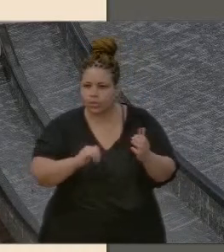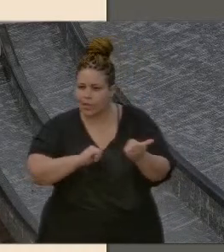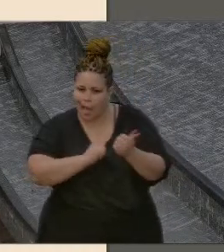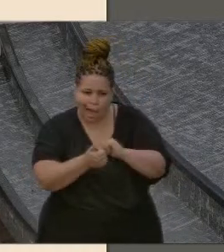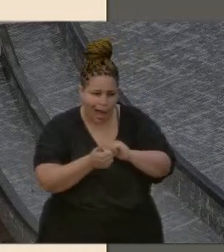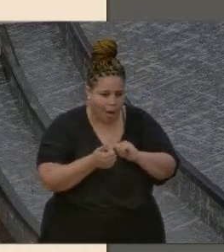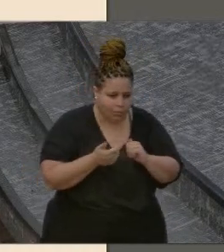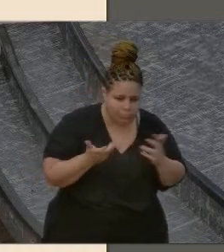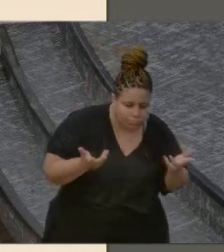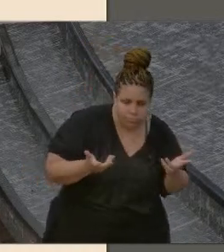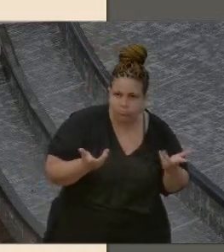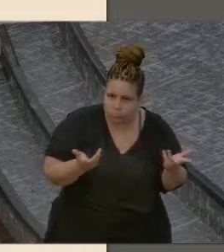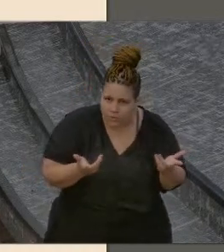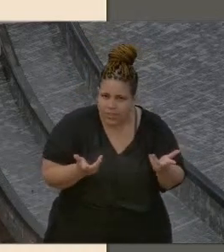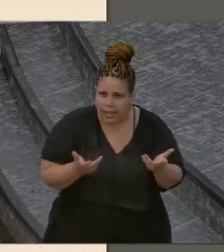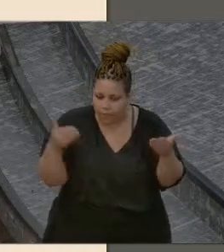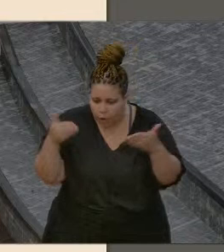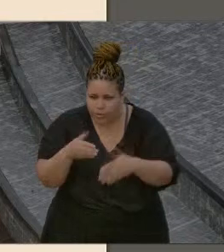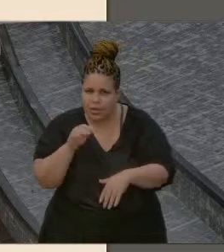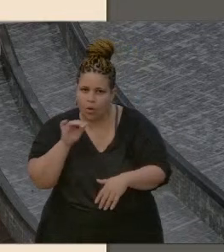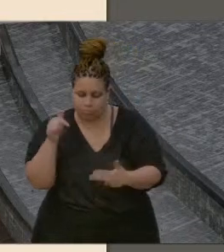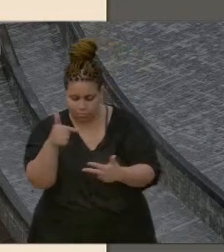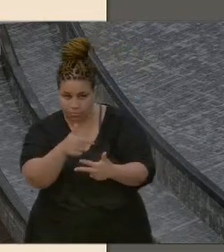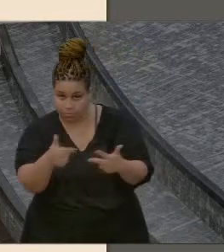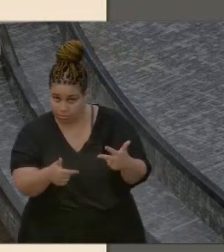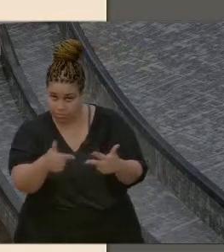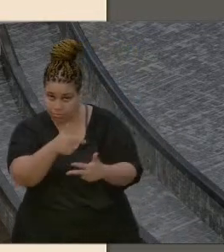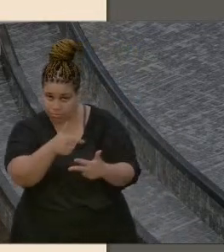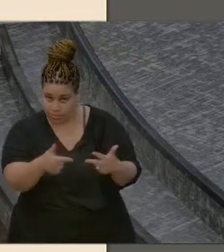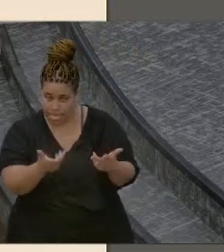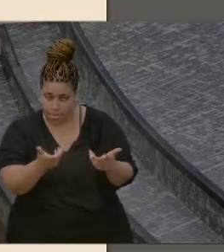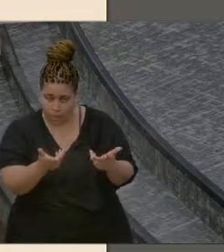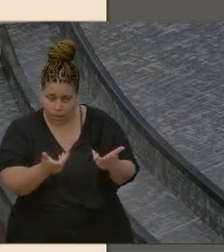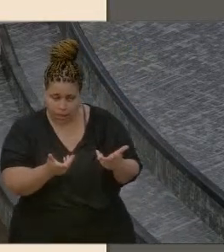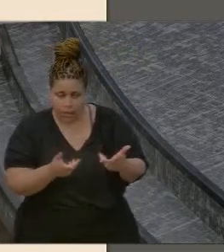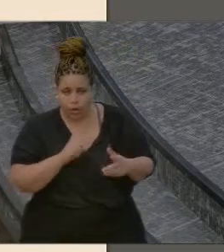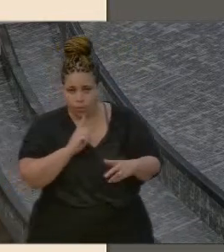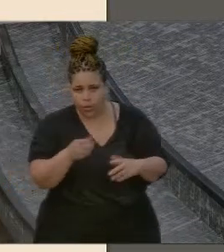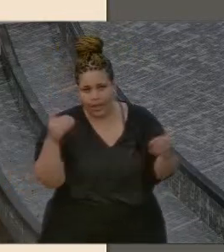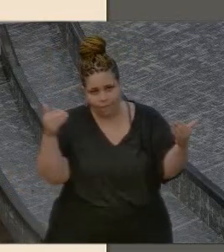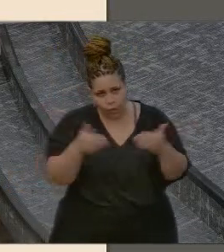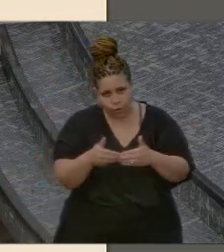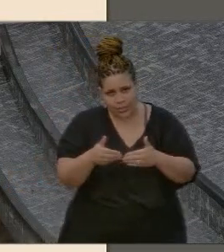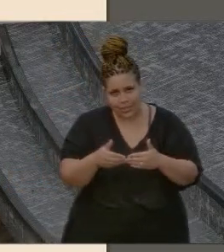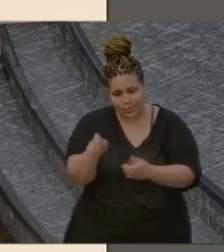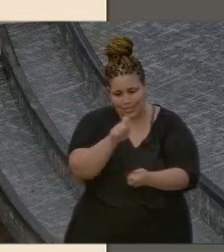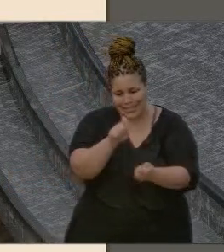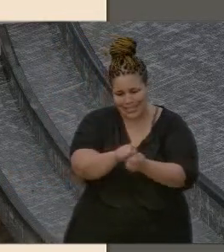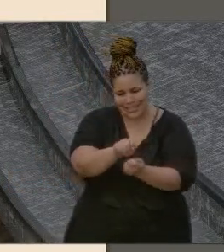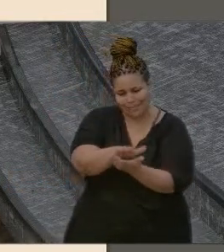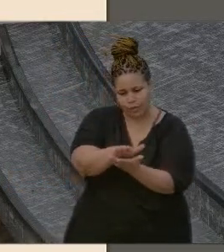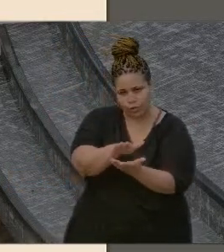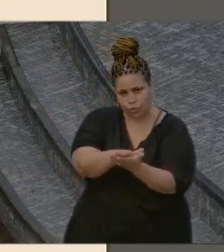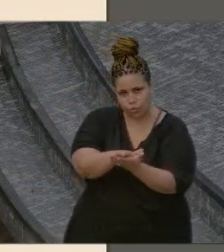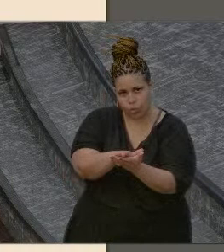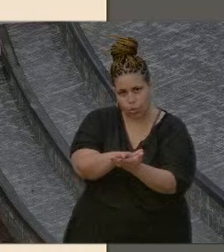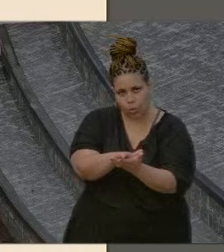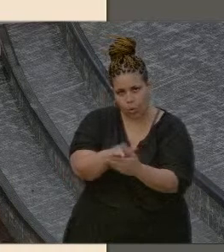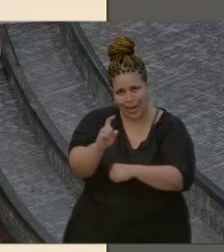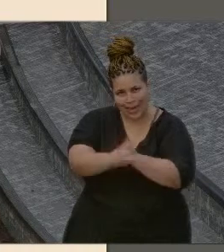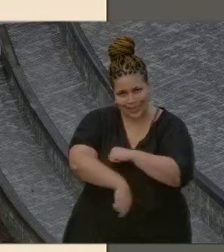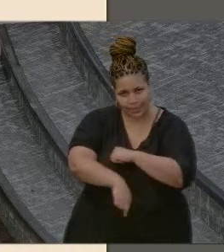in professional learning that's specific to school discipline. I think that is something that's needed. And the aim here is